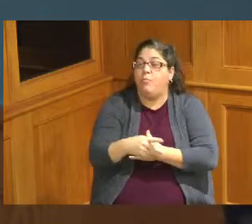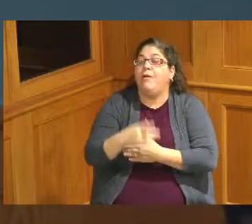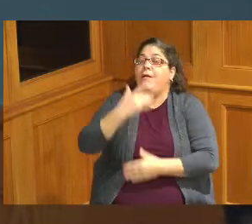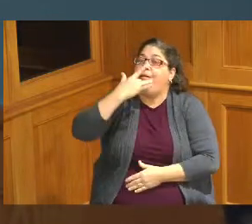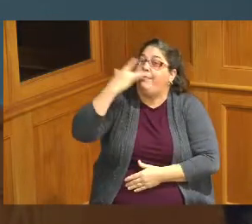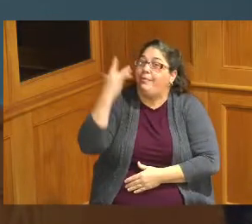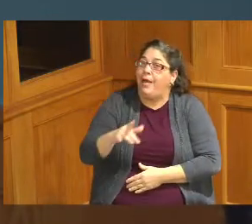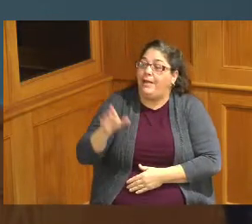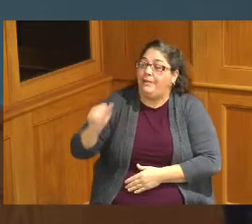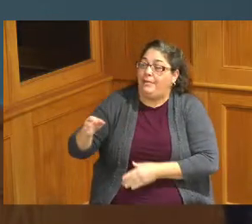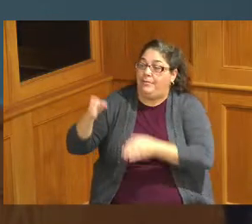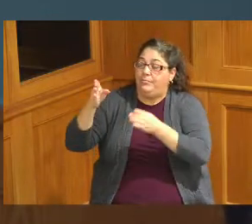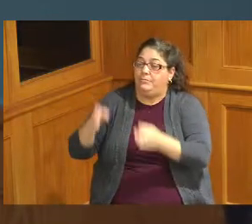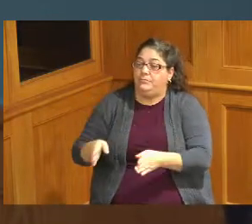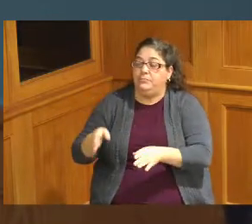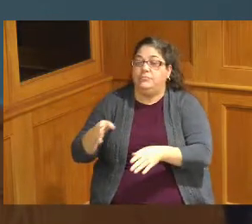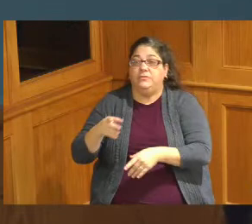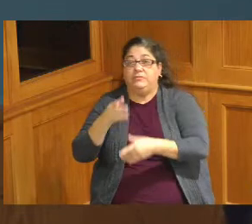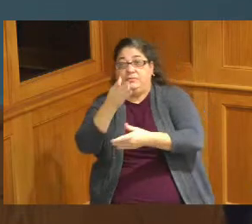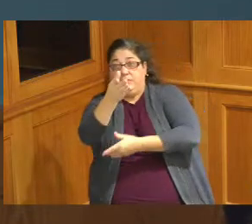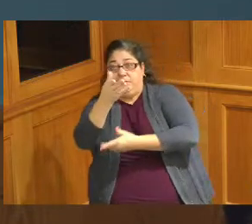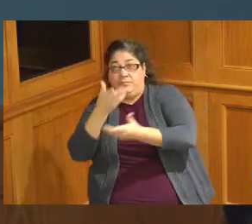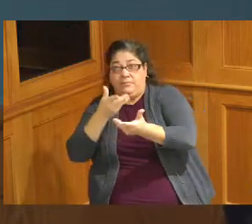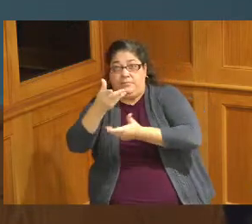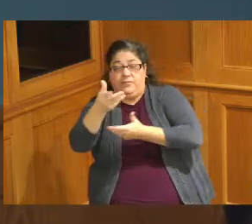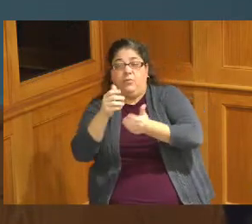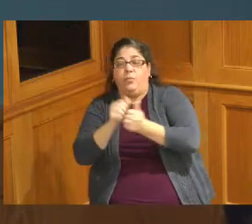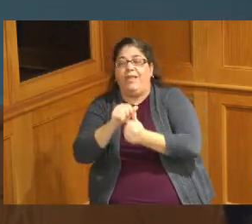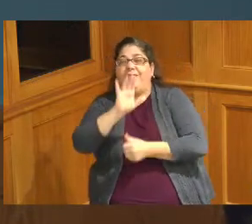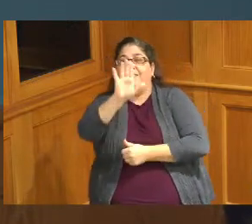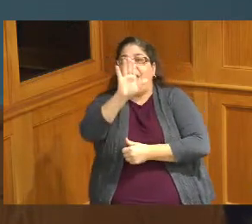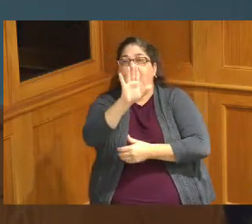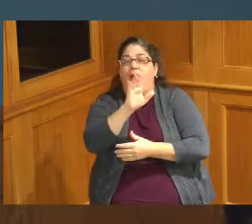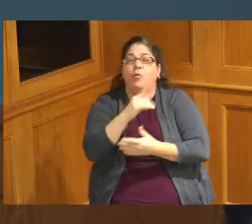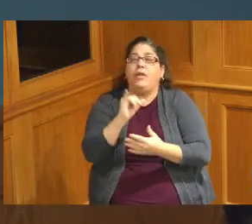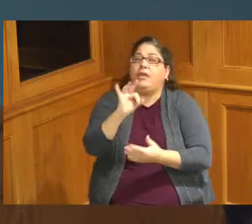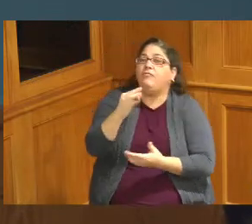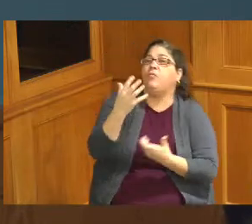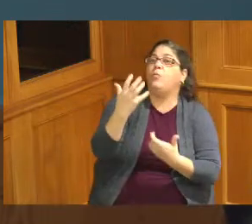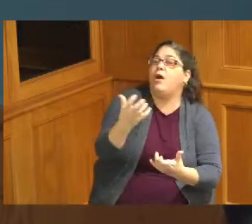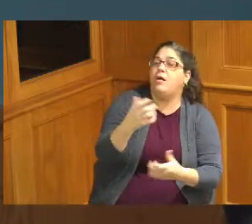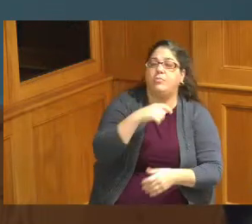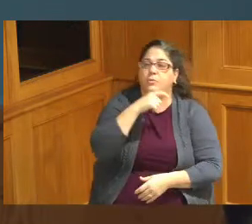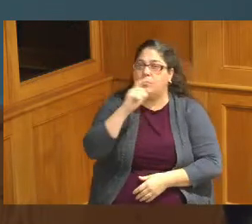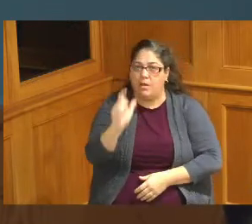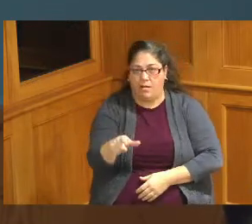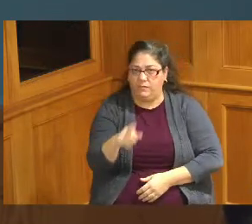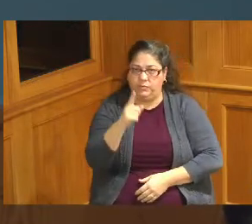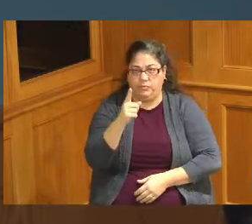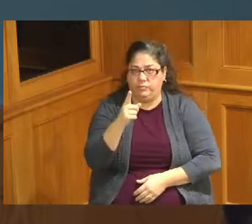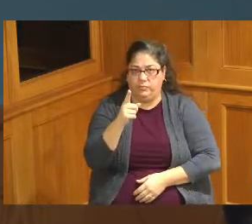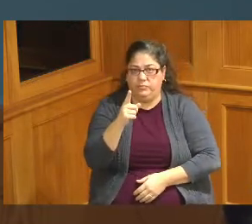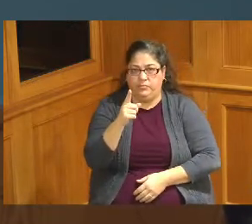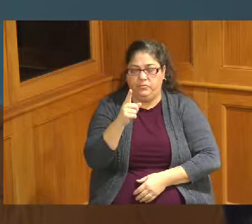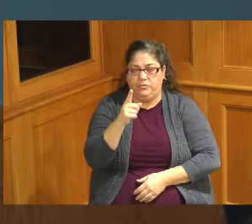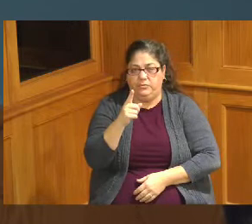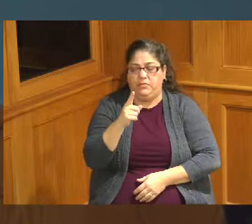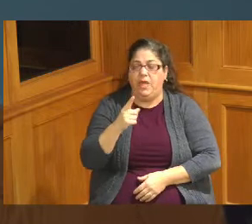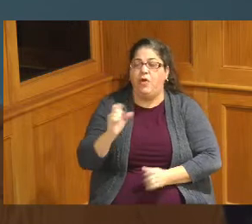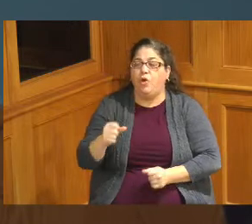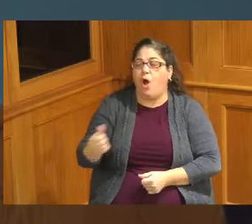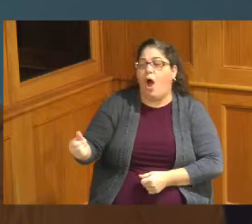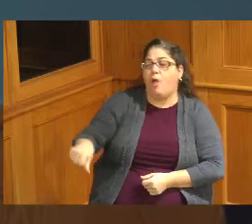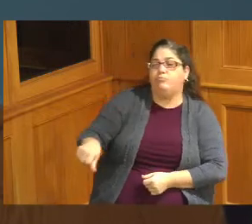willing to work with Cynthia Booth, but it would have been their prerogative. And then I want to put